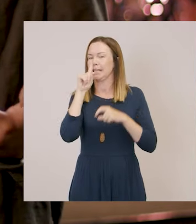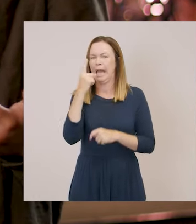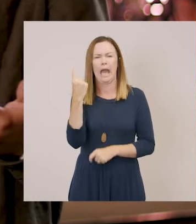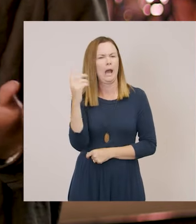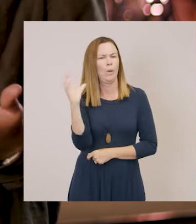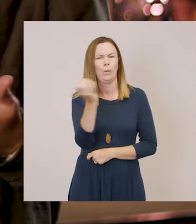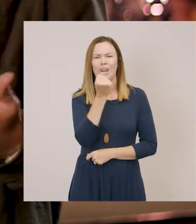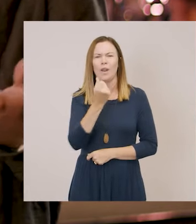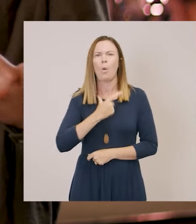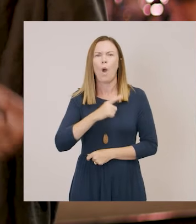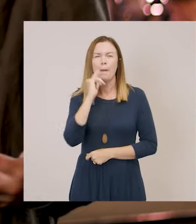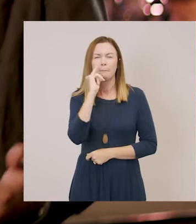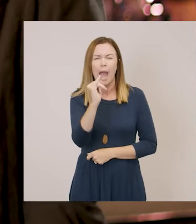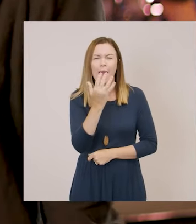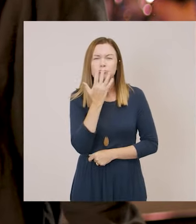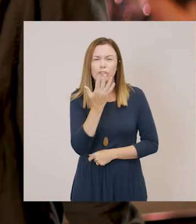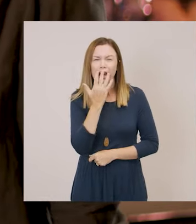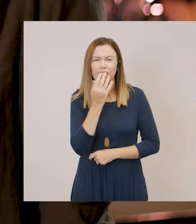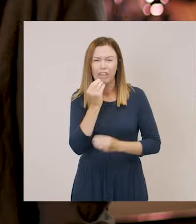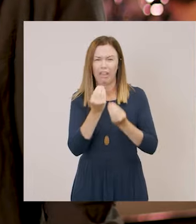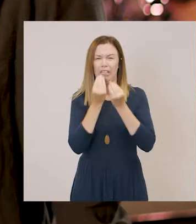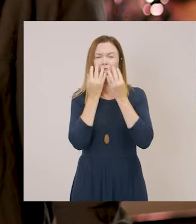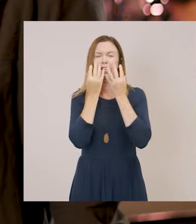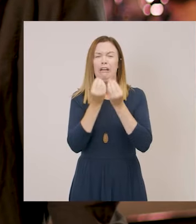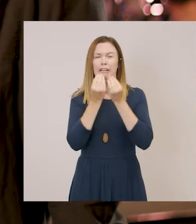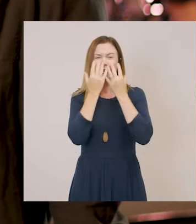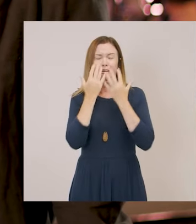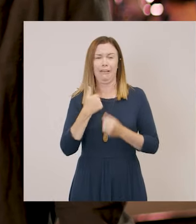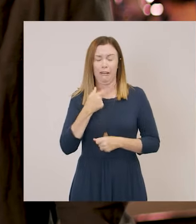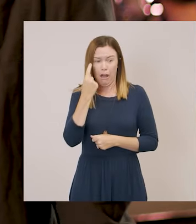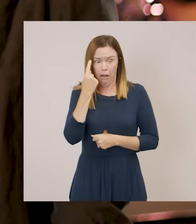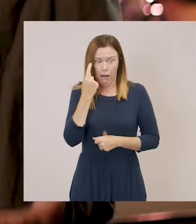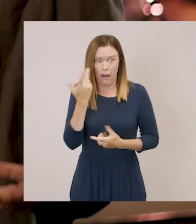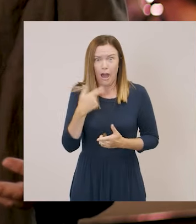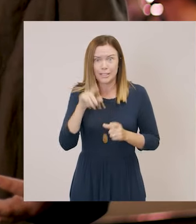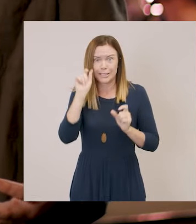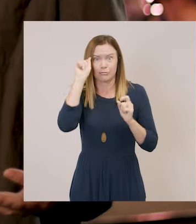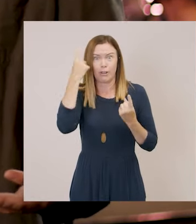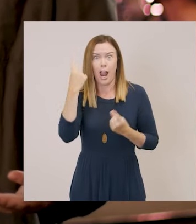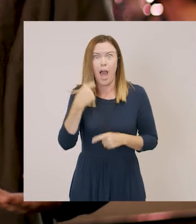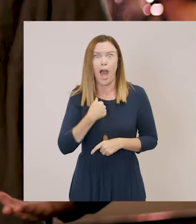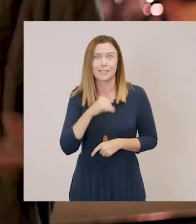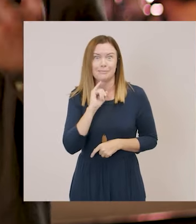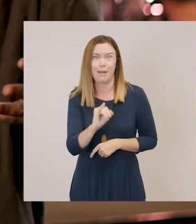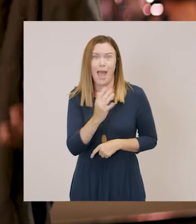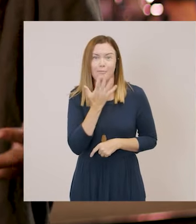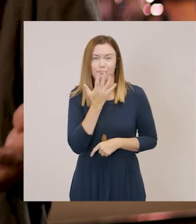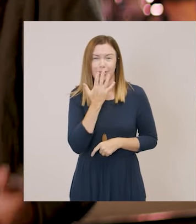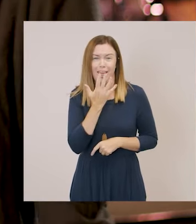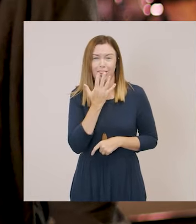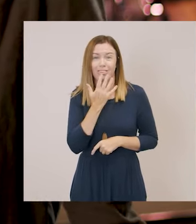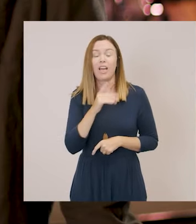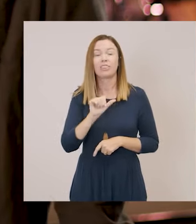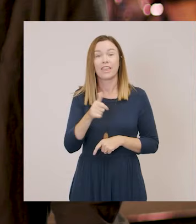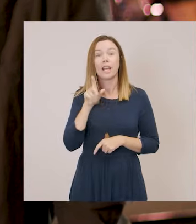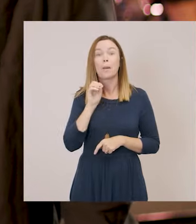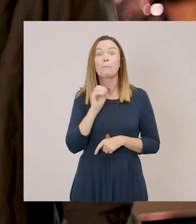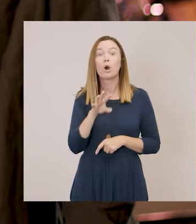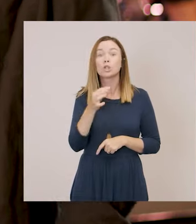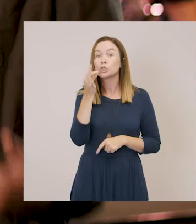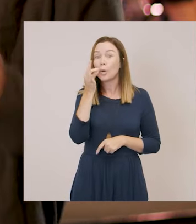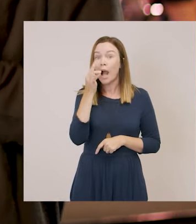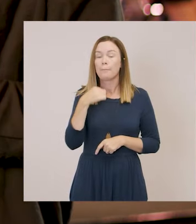really win because you have bad breath sometimes and you just sit in it and you're like, oh my goodness, I never realized my bad breath was this bad. But then when you put